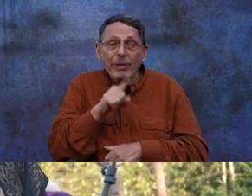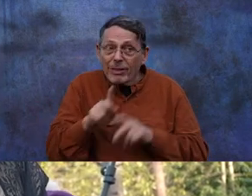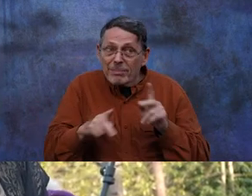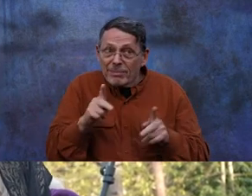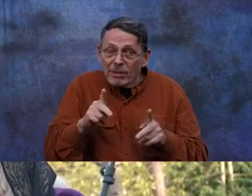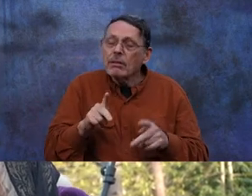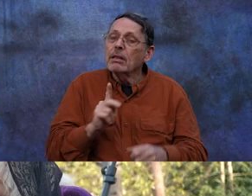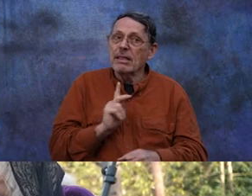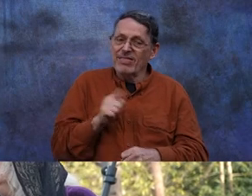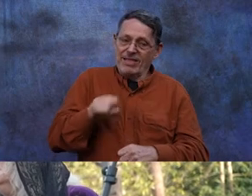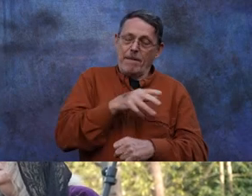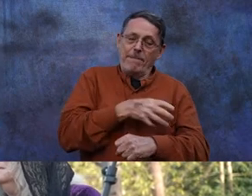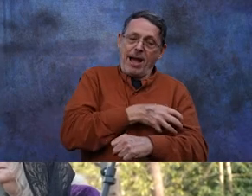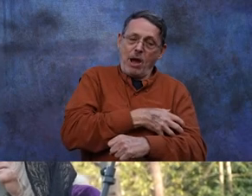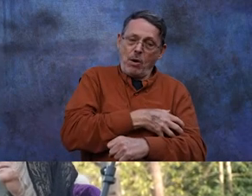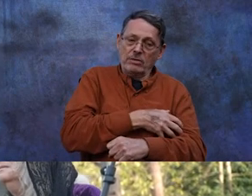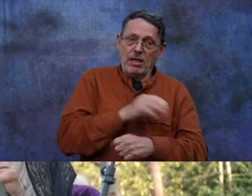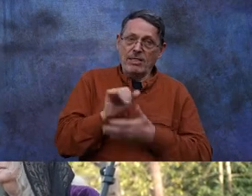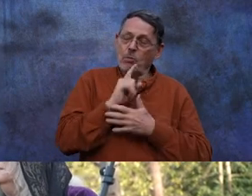powers that we